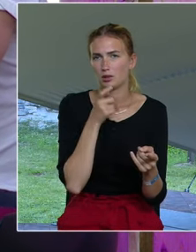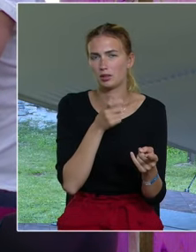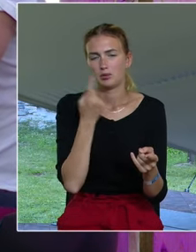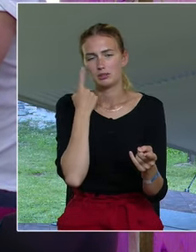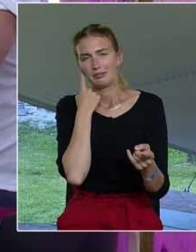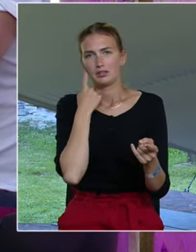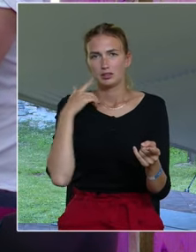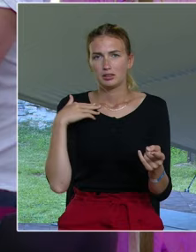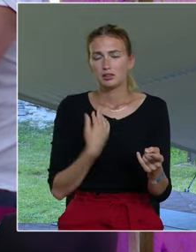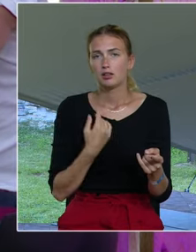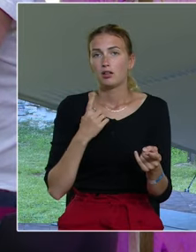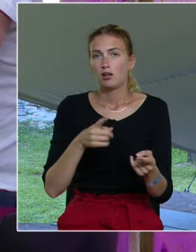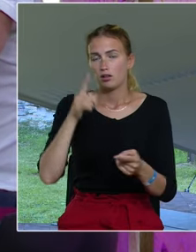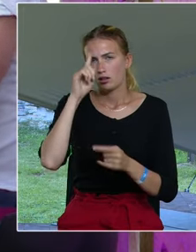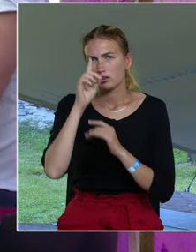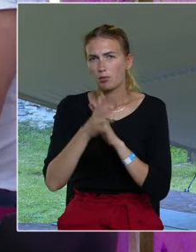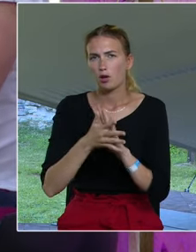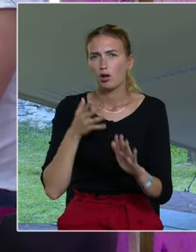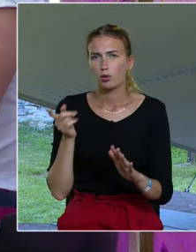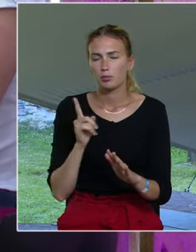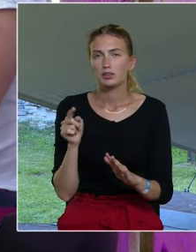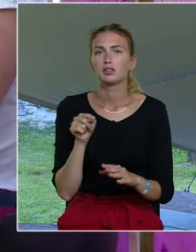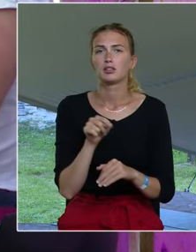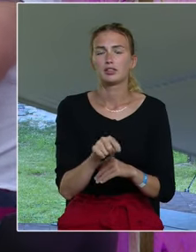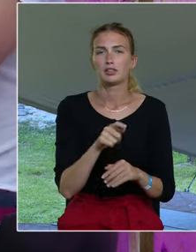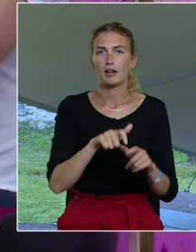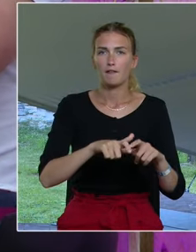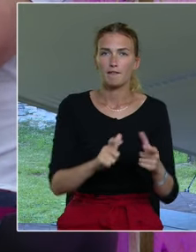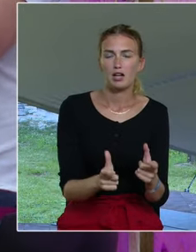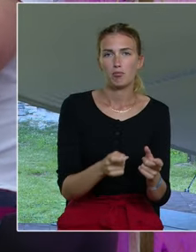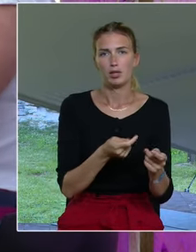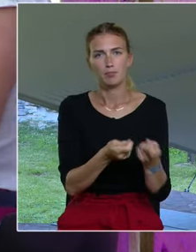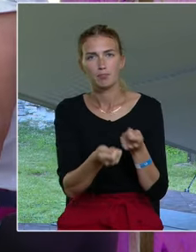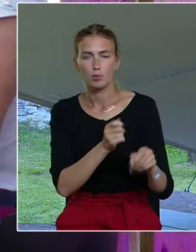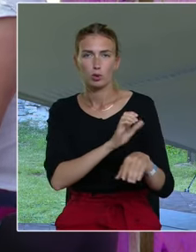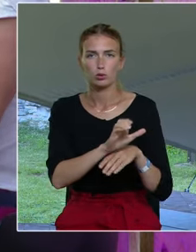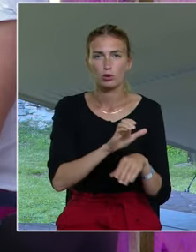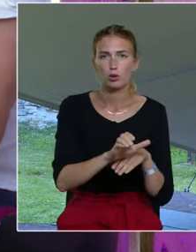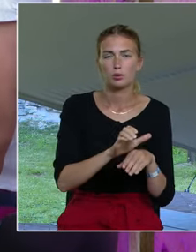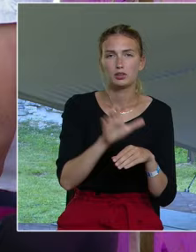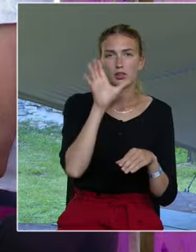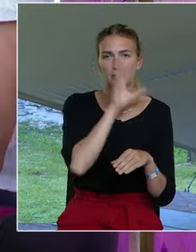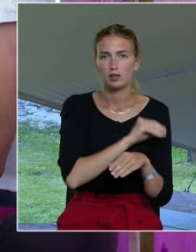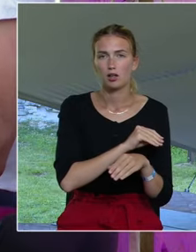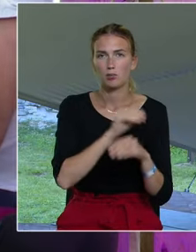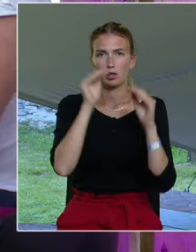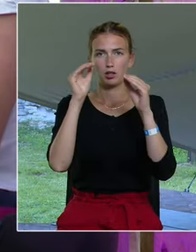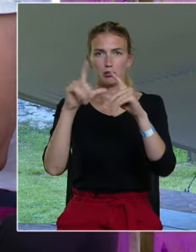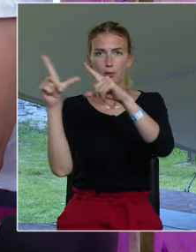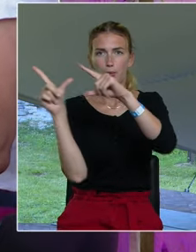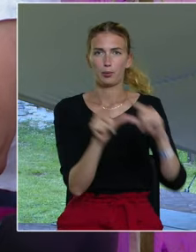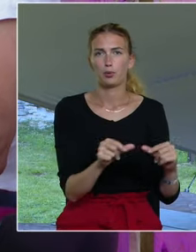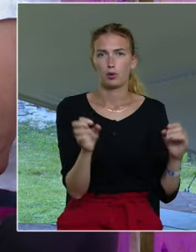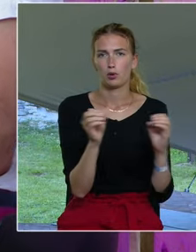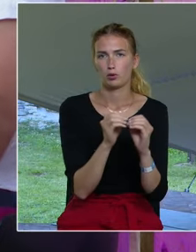actually realized, and that's that total rebel, that we can bring that and down to literally tens of thousands,